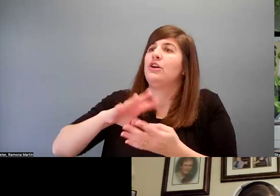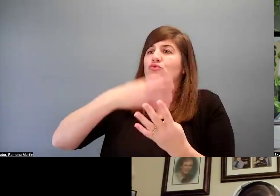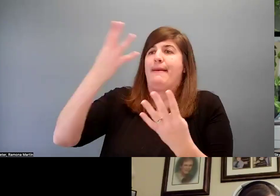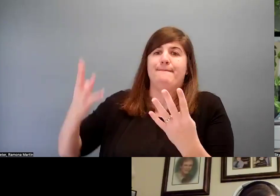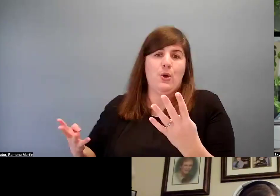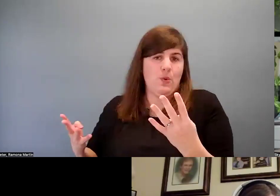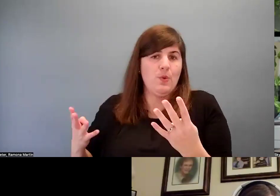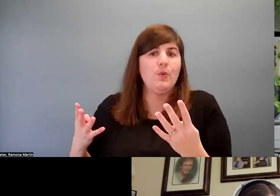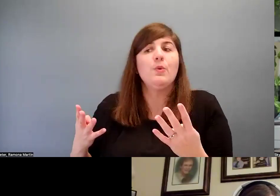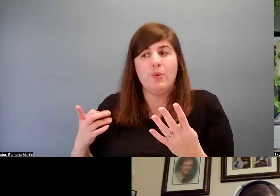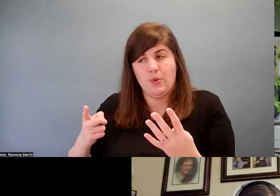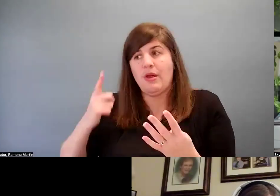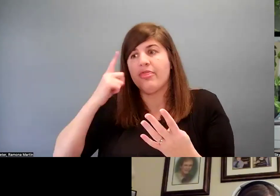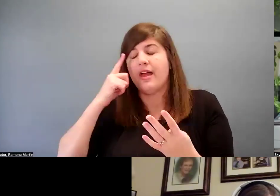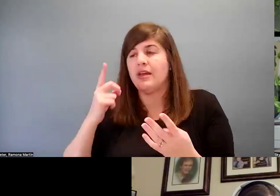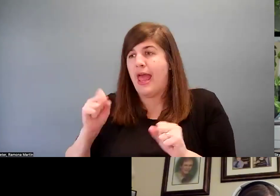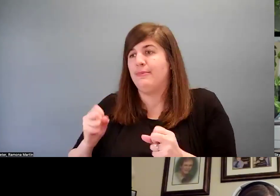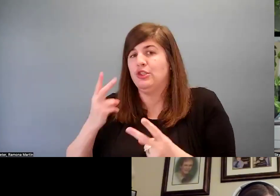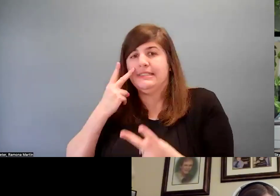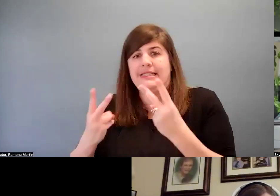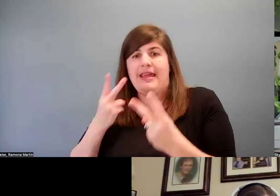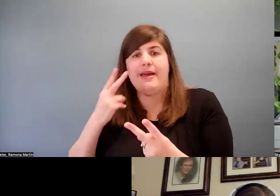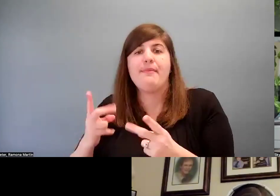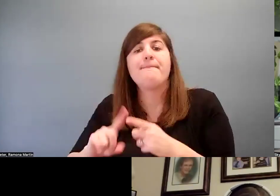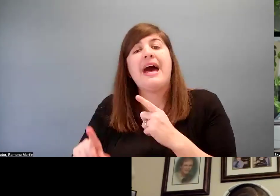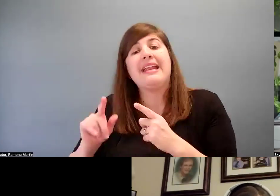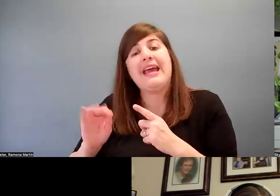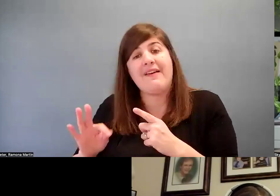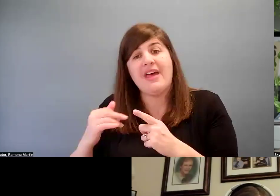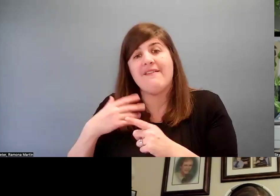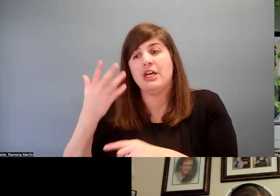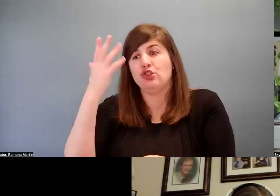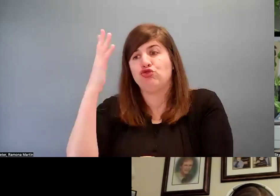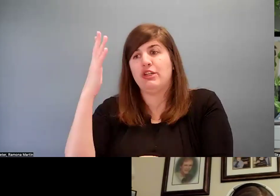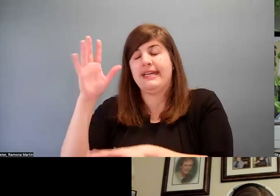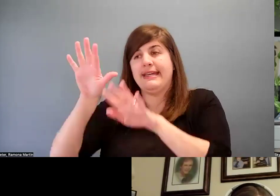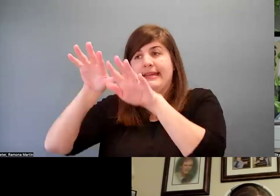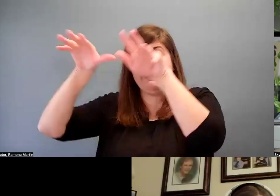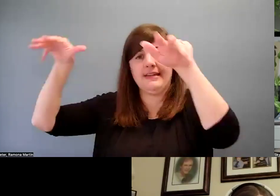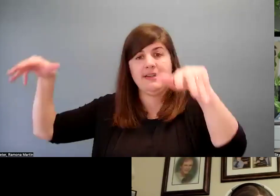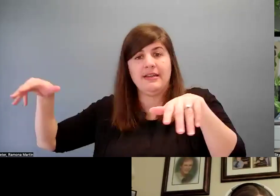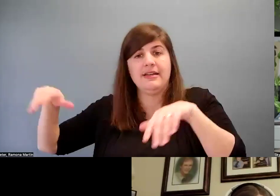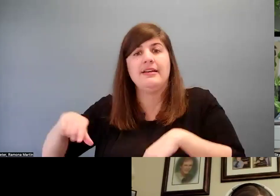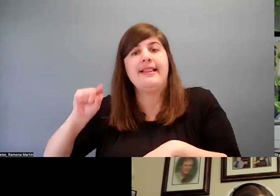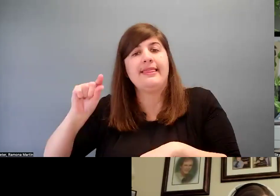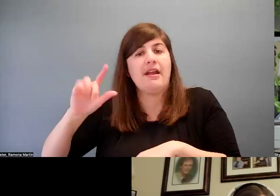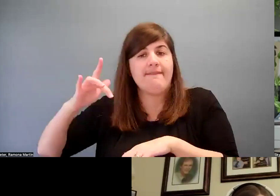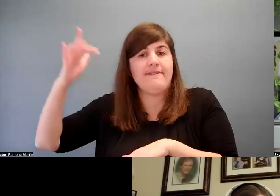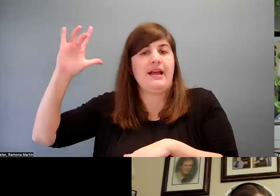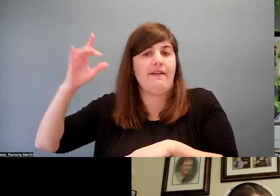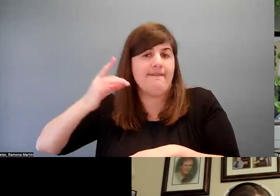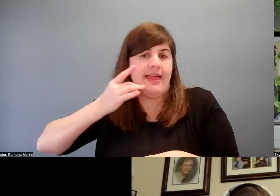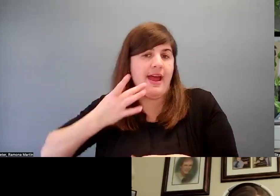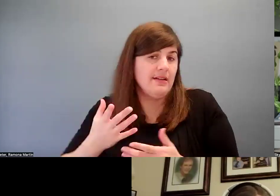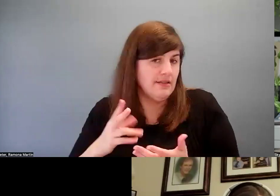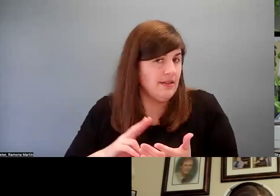think that they would be like super, super visible if they did that. But if they're in the tree canopy and it's just a little flicker of light,